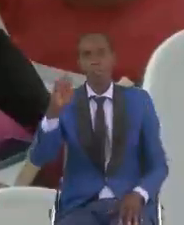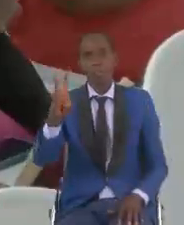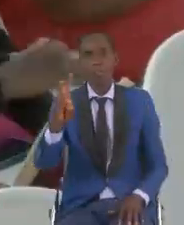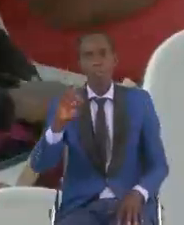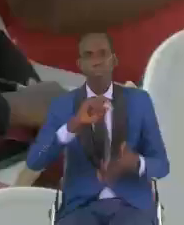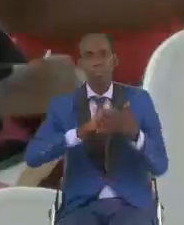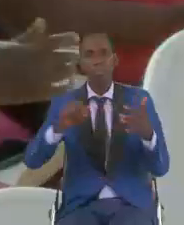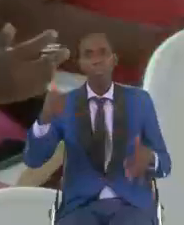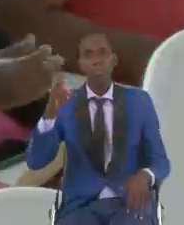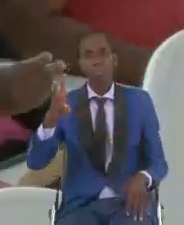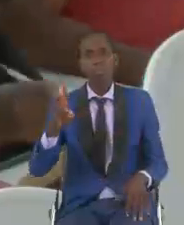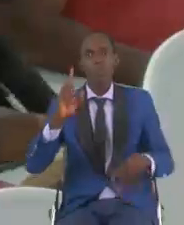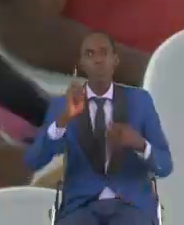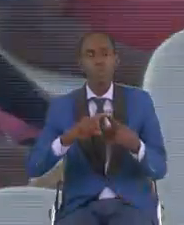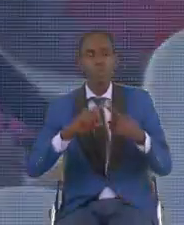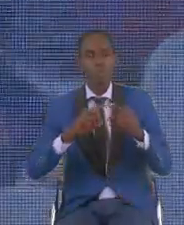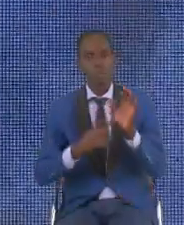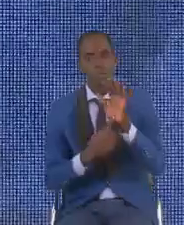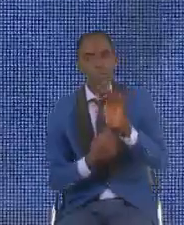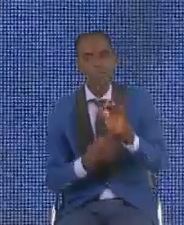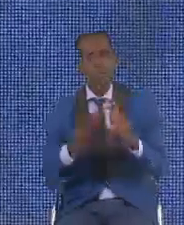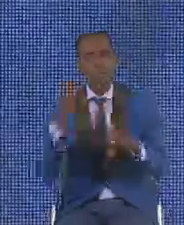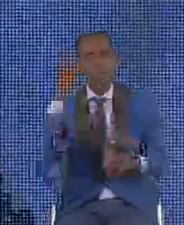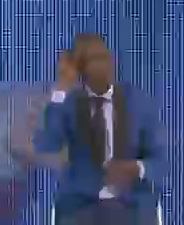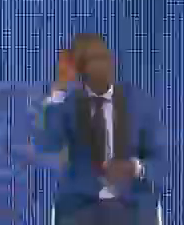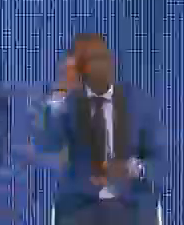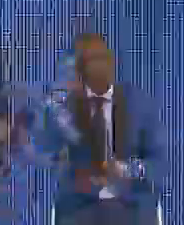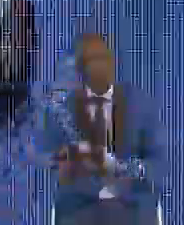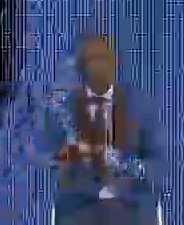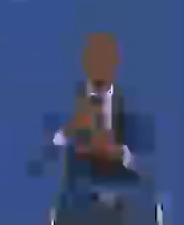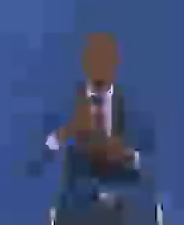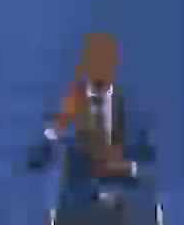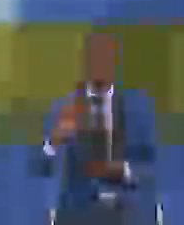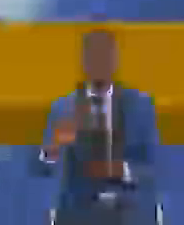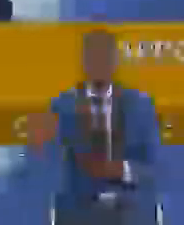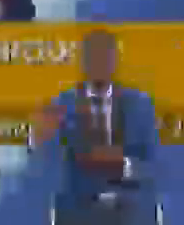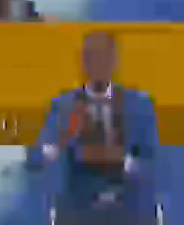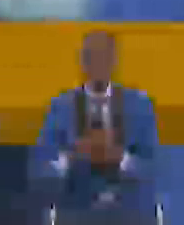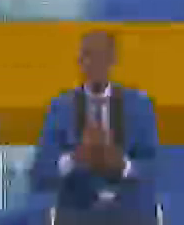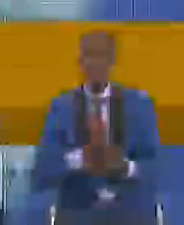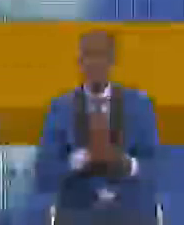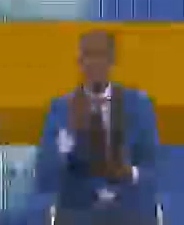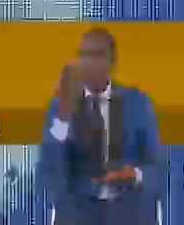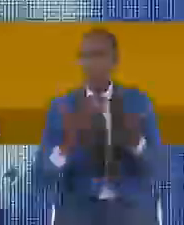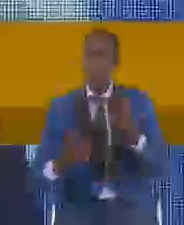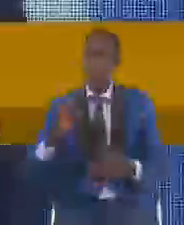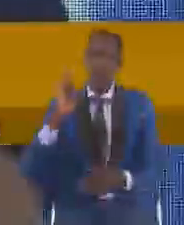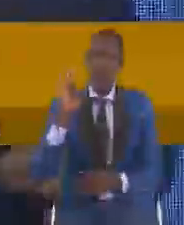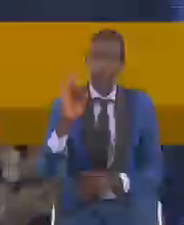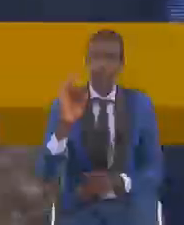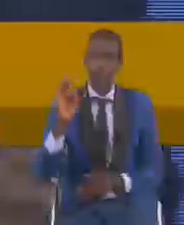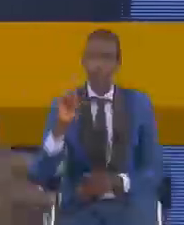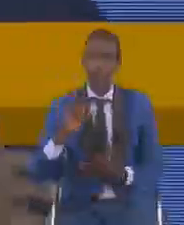16, to reveal a son in me, that I might preach him among